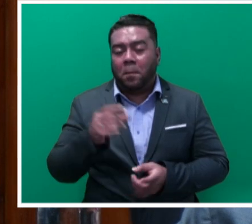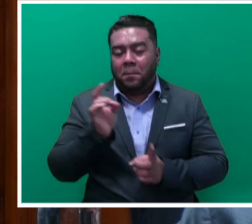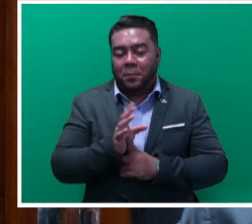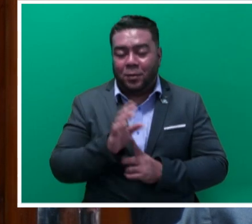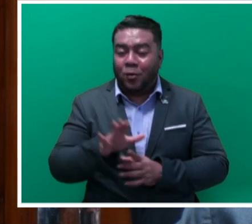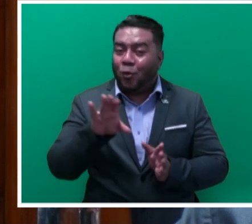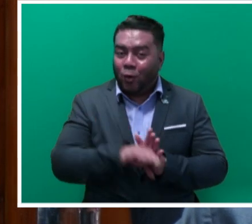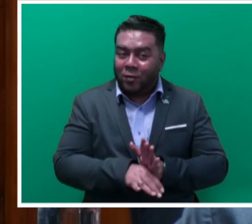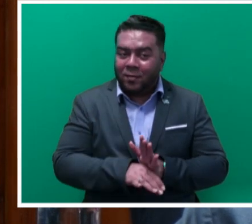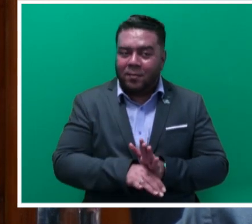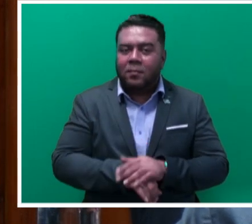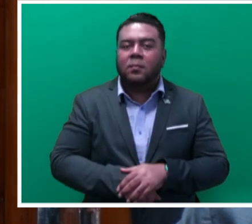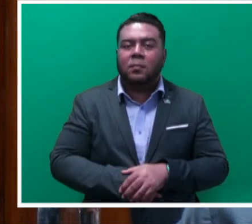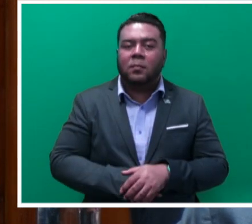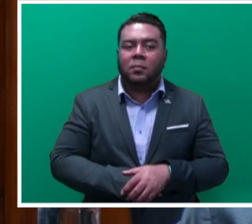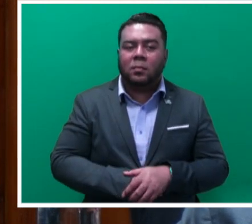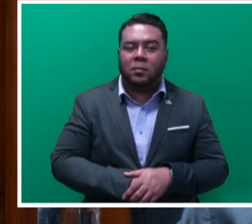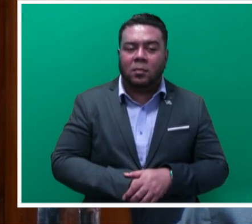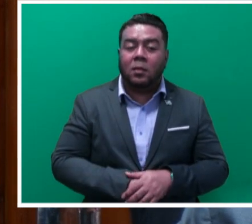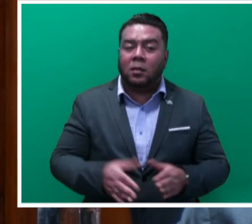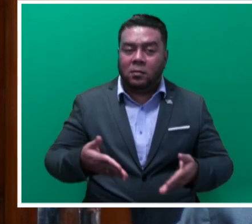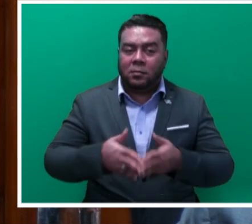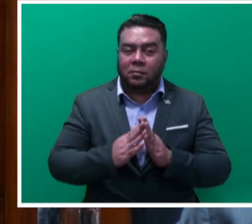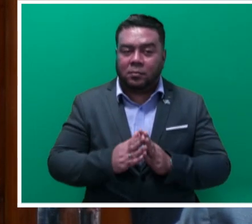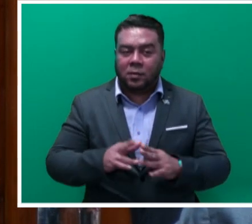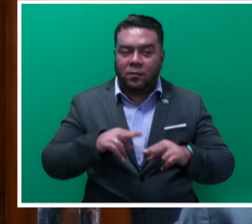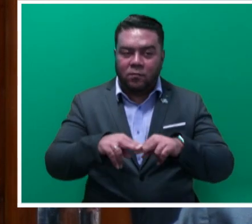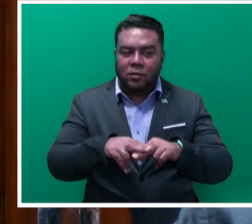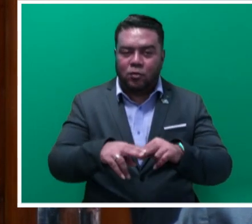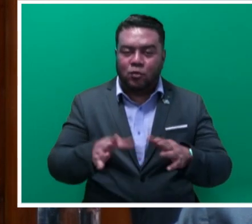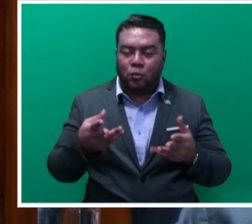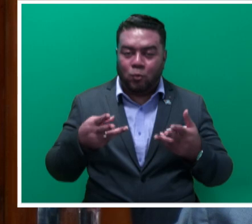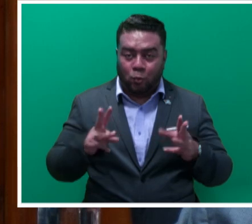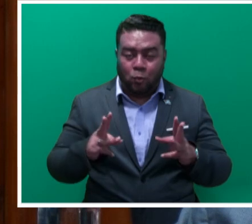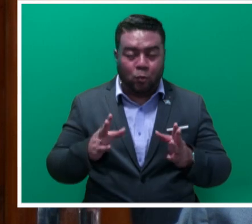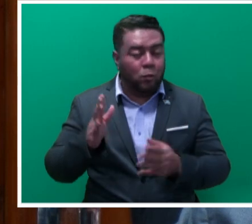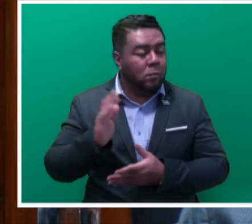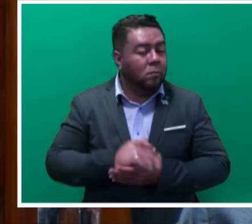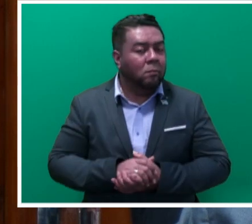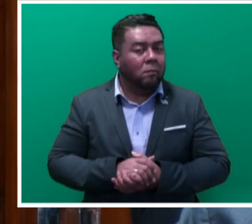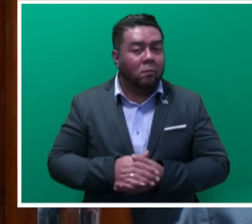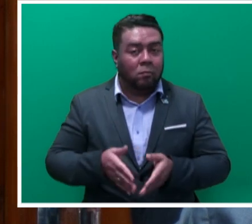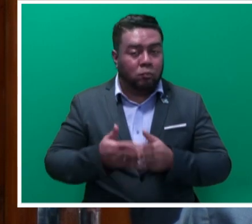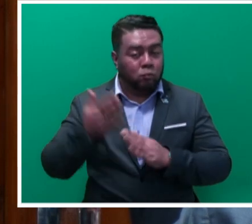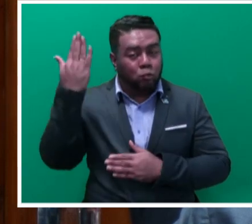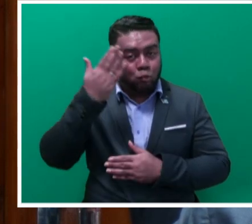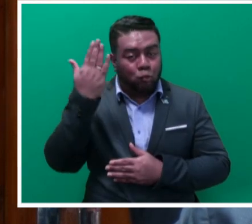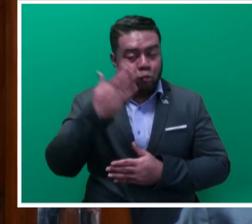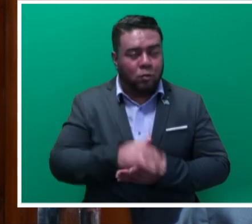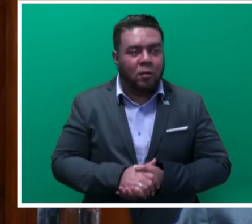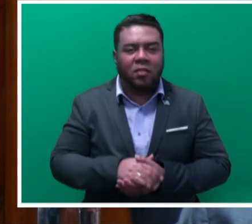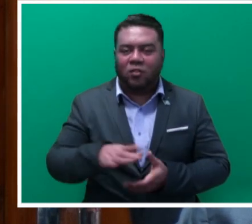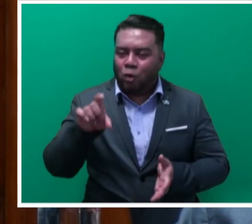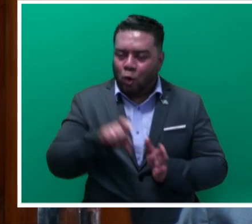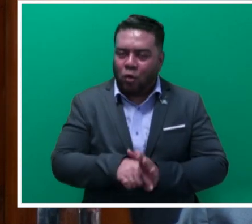to accommodation and subsistence. With the establishment of the Fiji Aviation Academy, these costs have been entirely